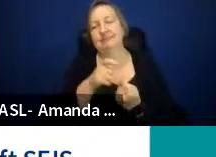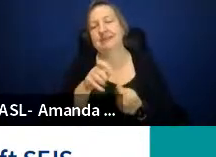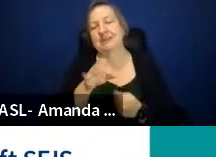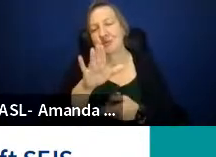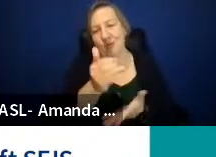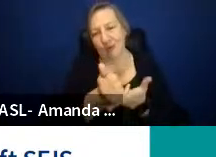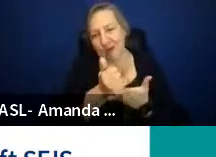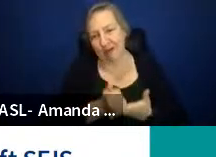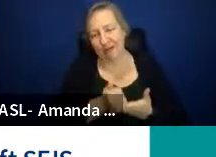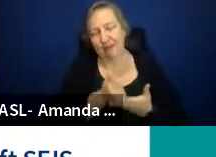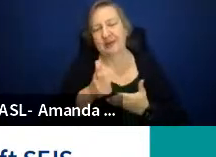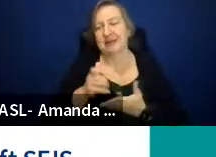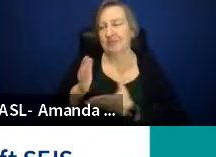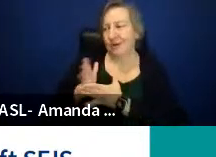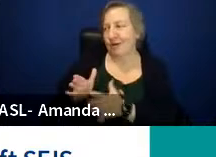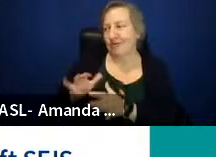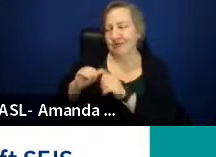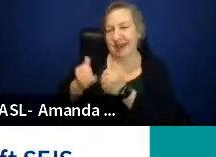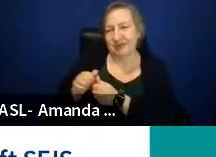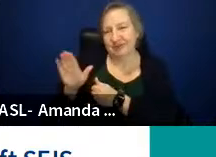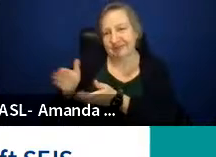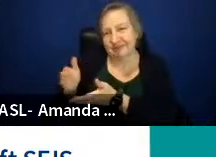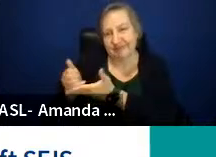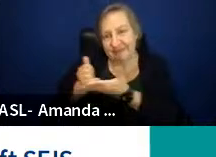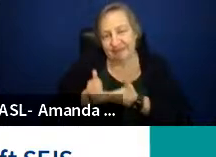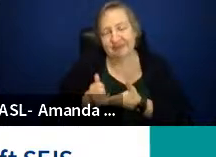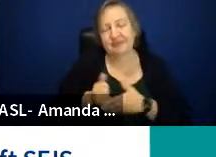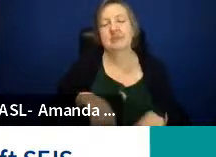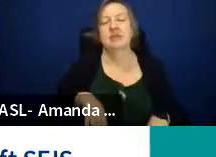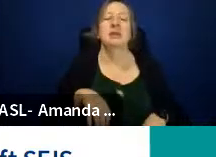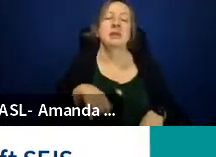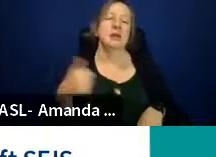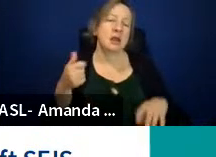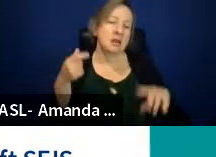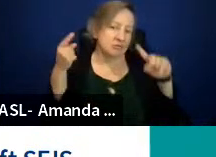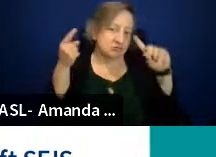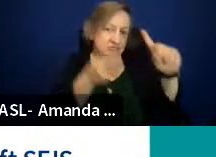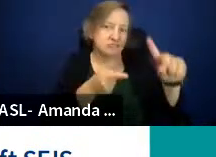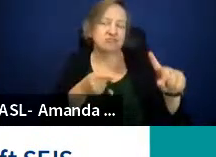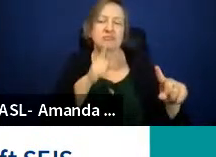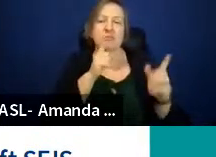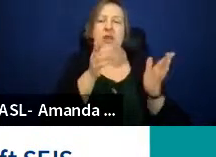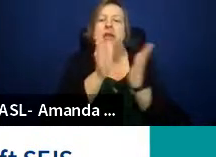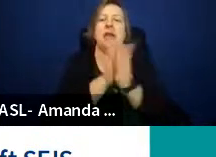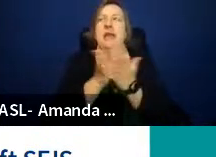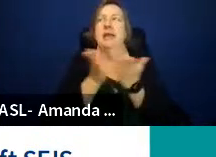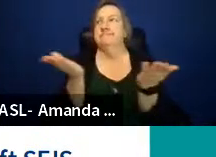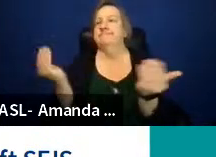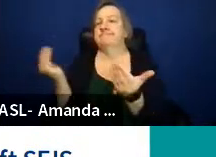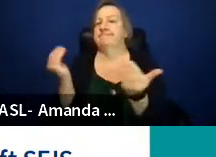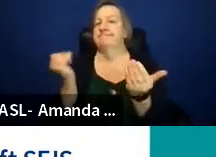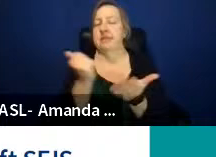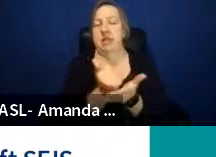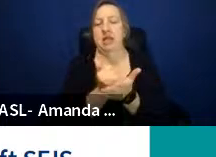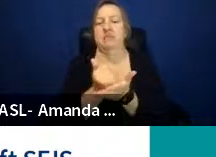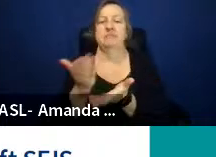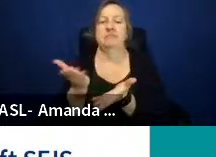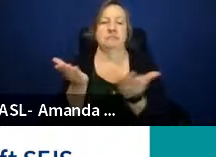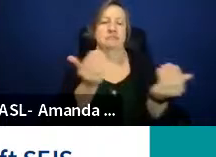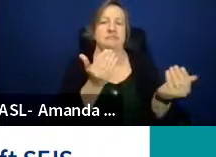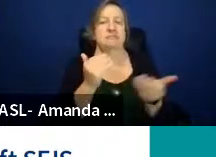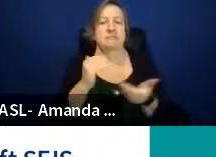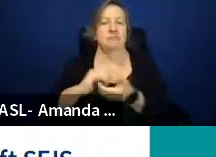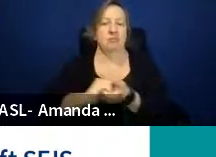We need the help of our partner agencies. So another objective is to really ask for that help and those partnerships. So